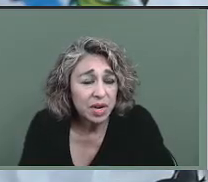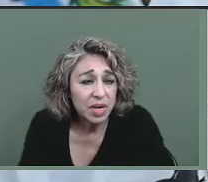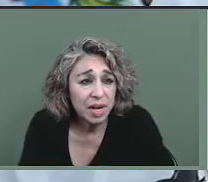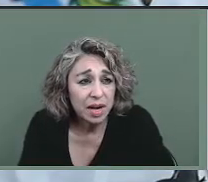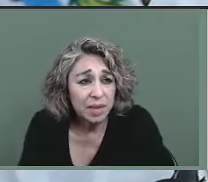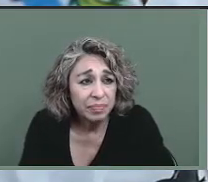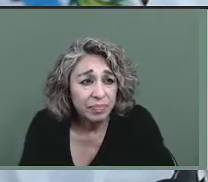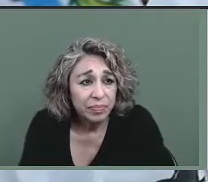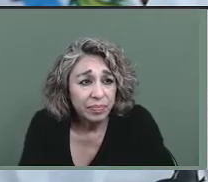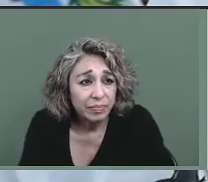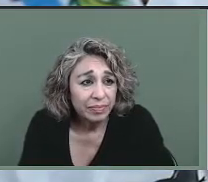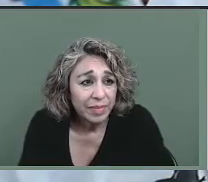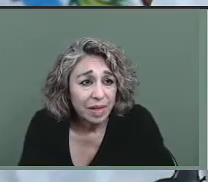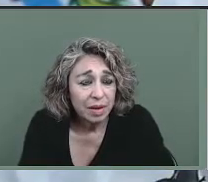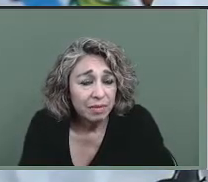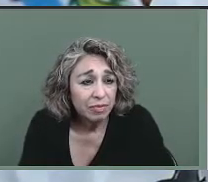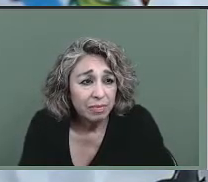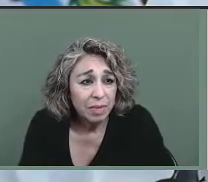destroyed